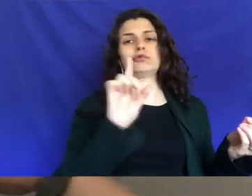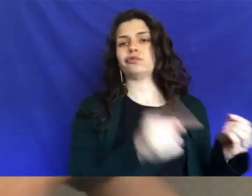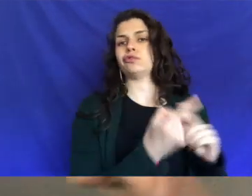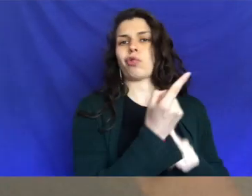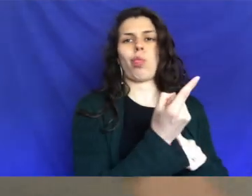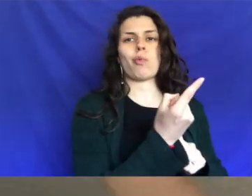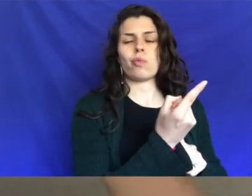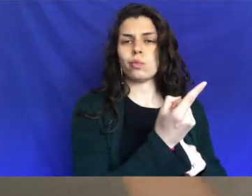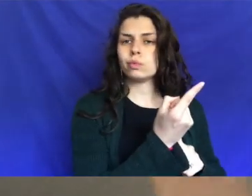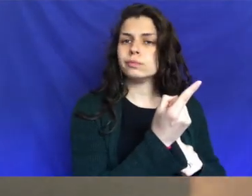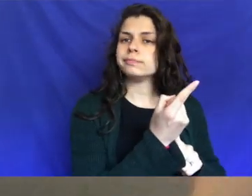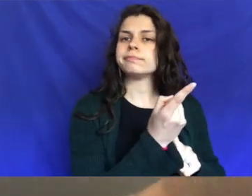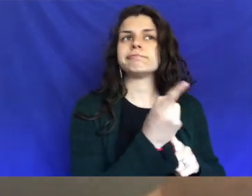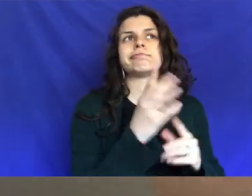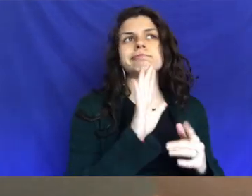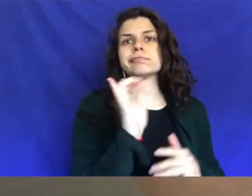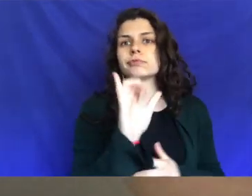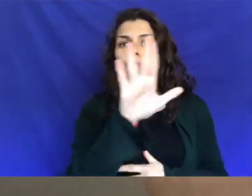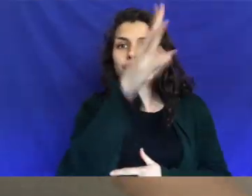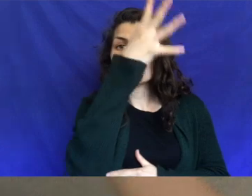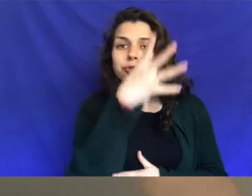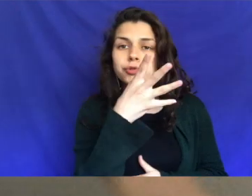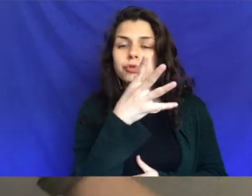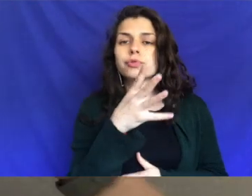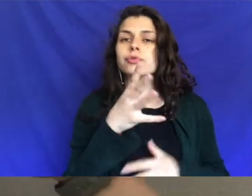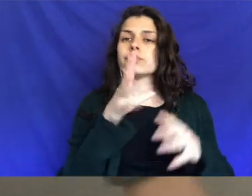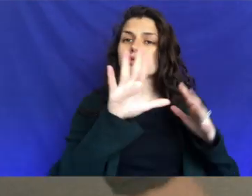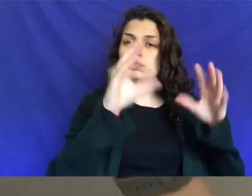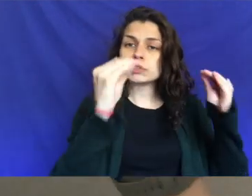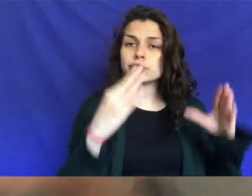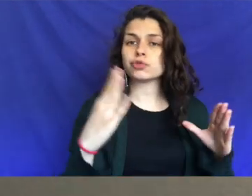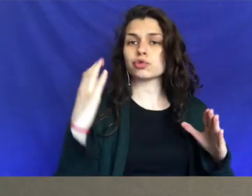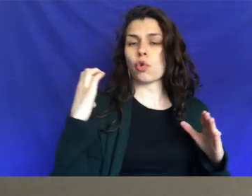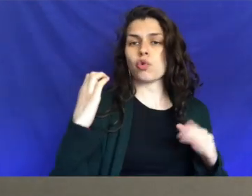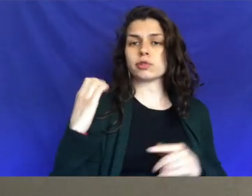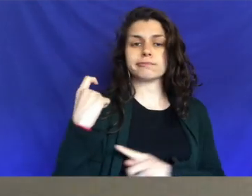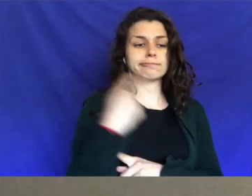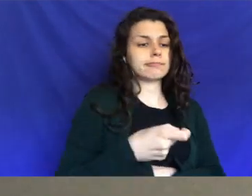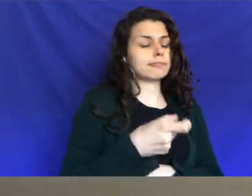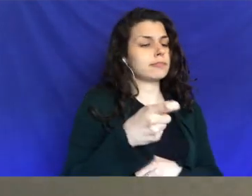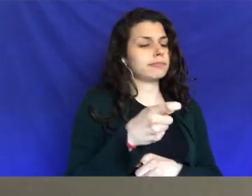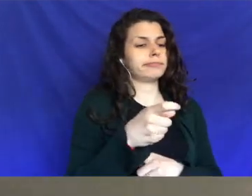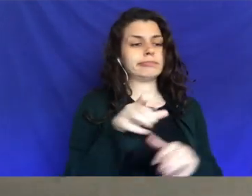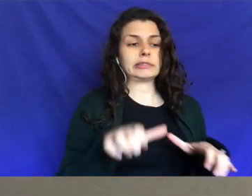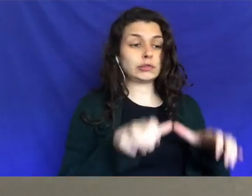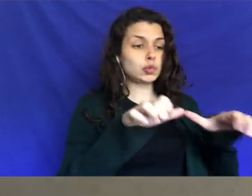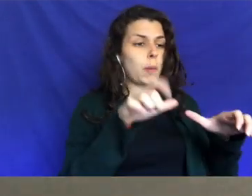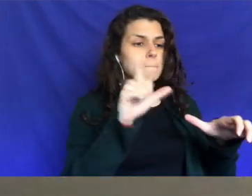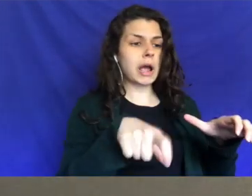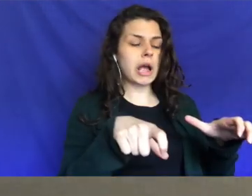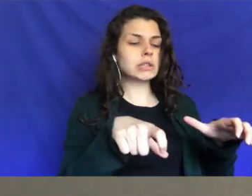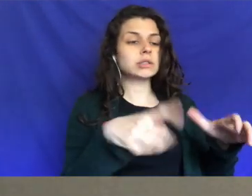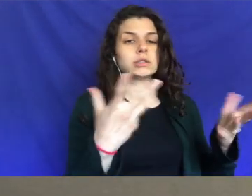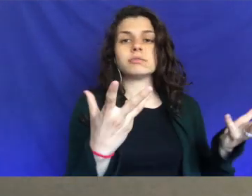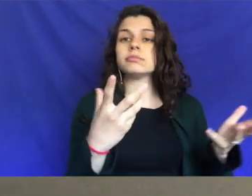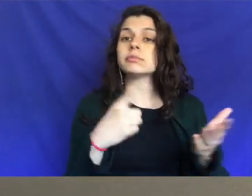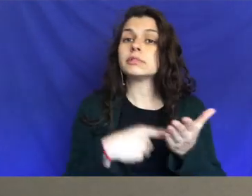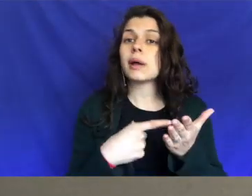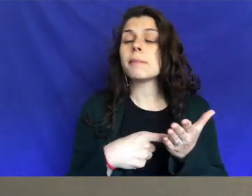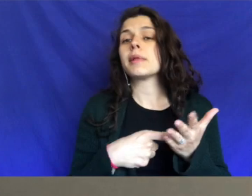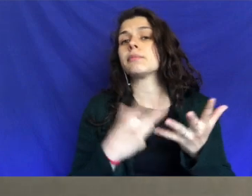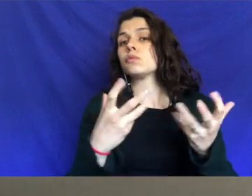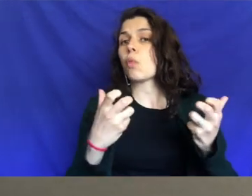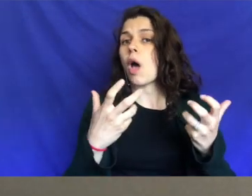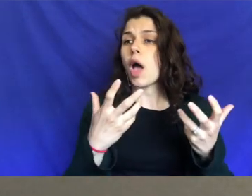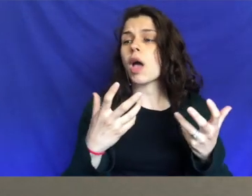this is your, your teachers and your parents and your coaches giving you something to do and you have to do it. Like it's not, it's, you don't, sometimes you might be